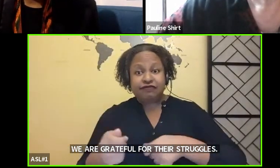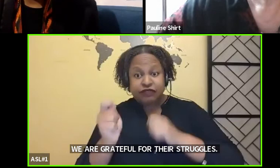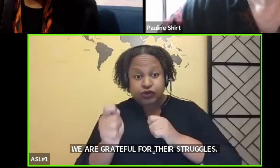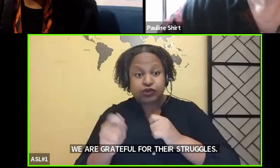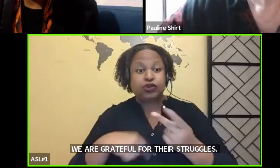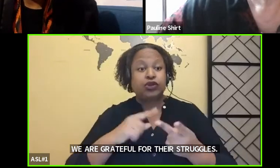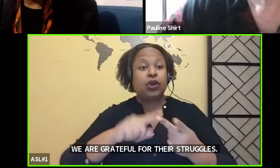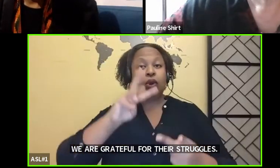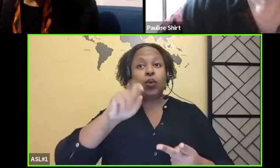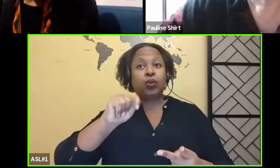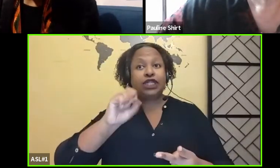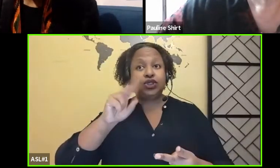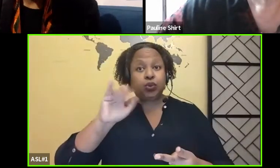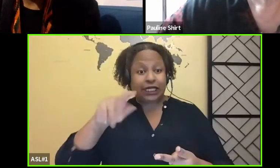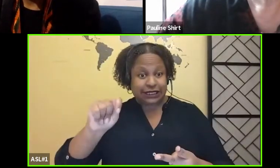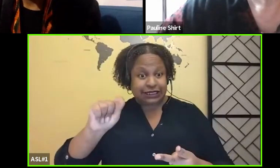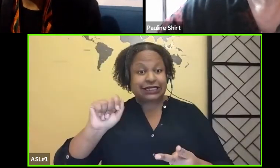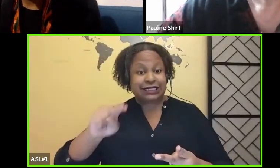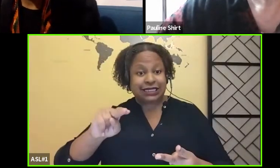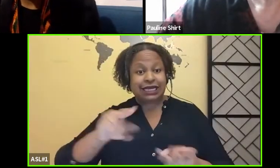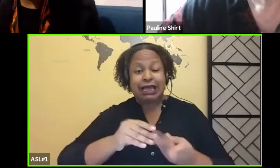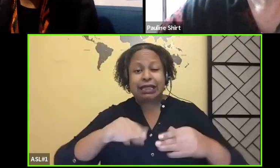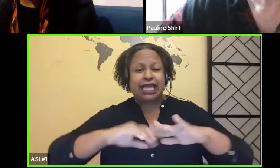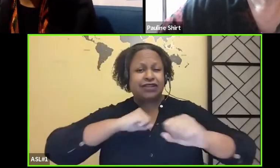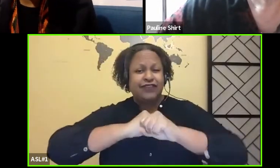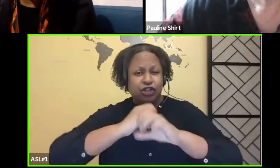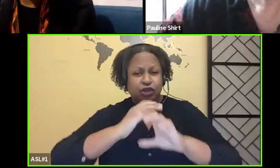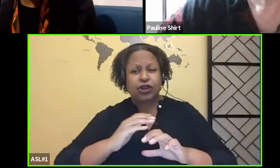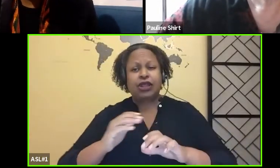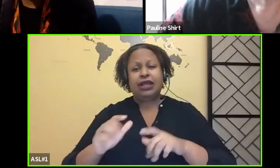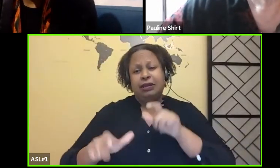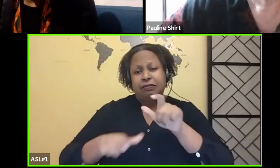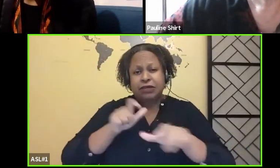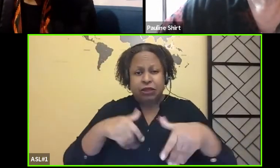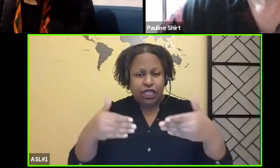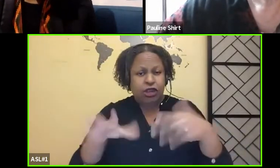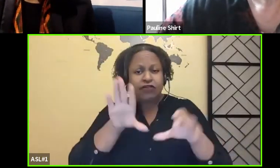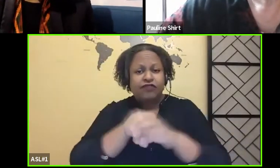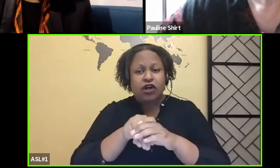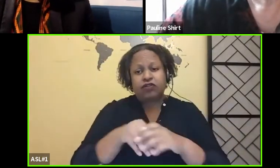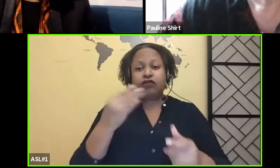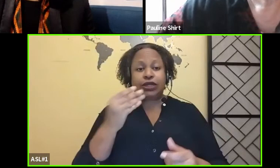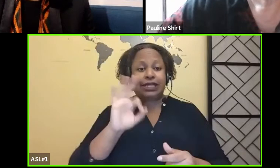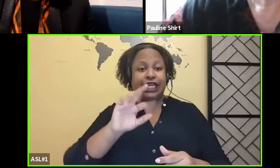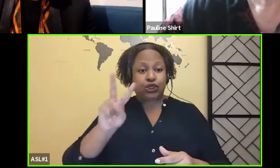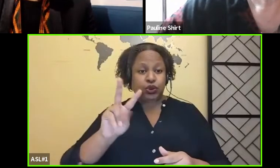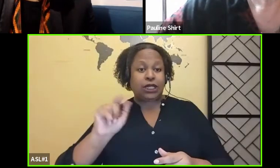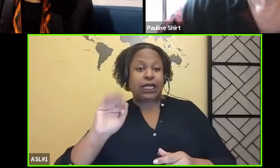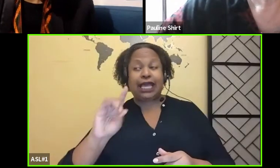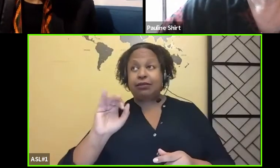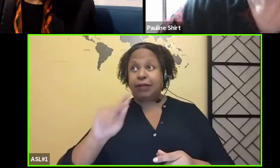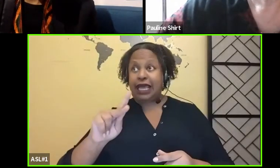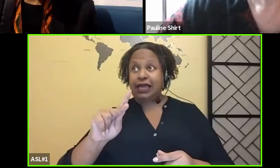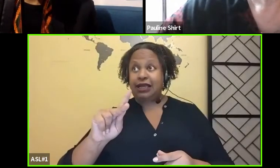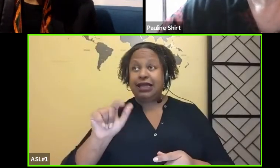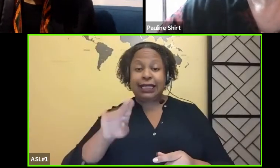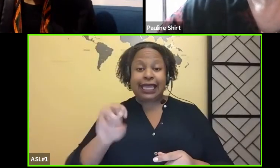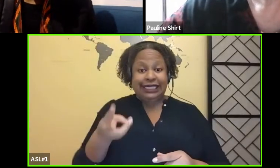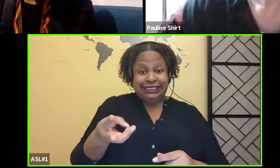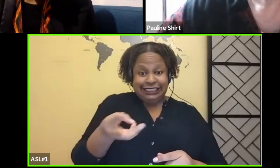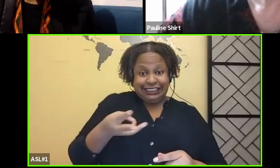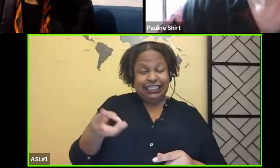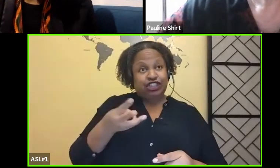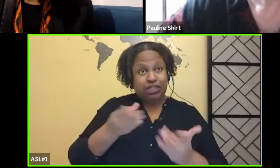and closer here, the peoples involved in the 1492 Land Back Lane. Six Nations